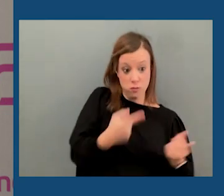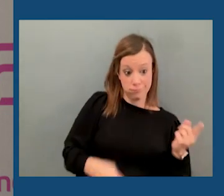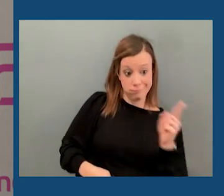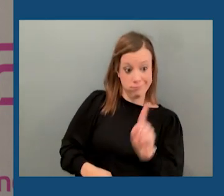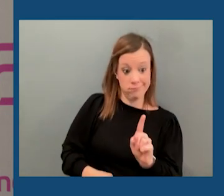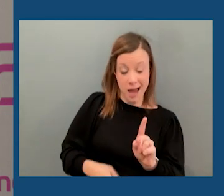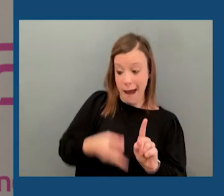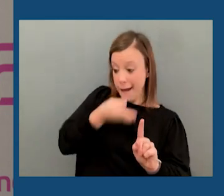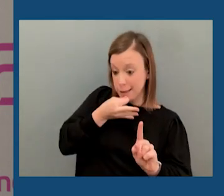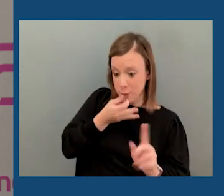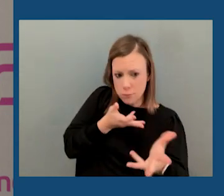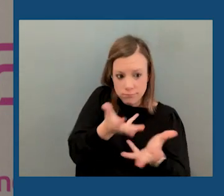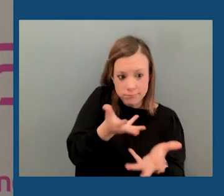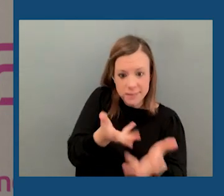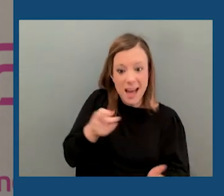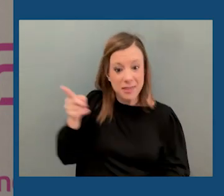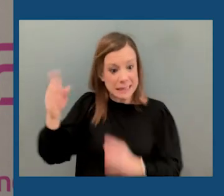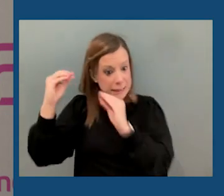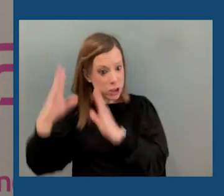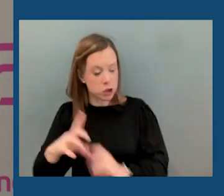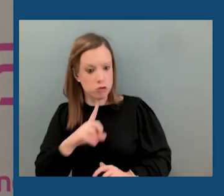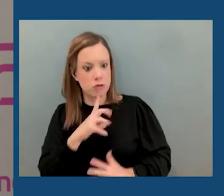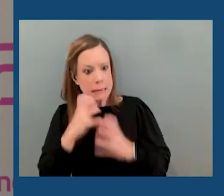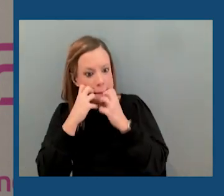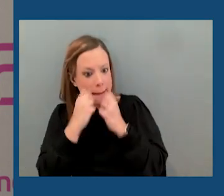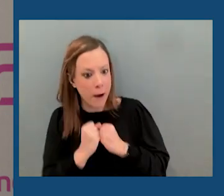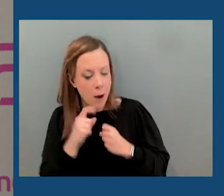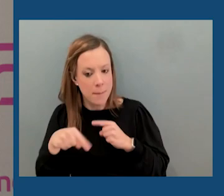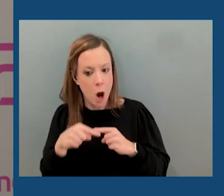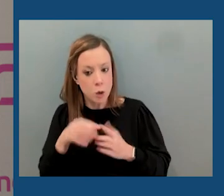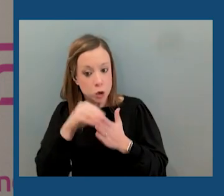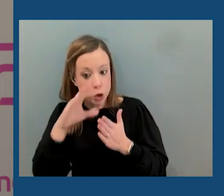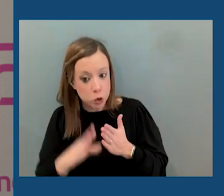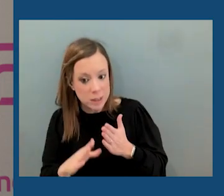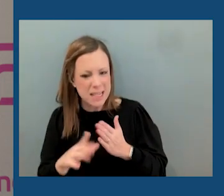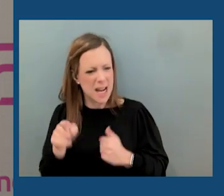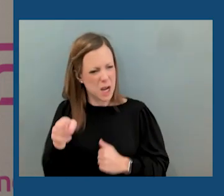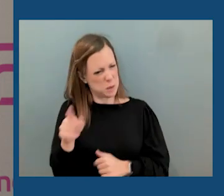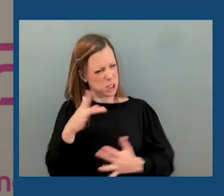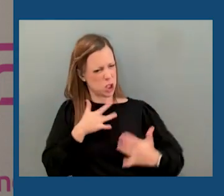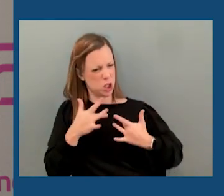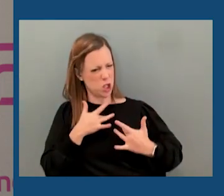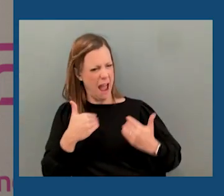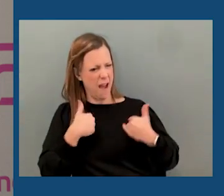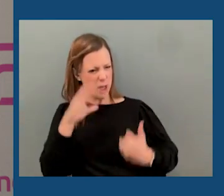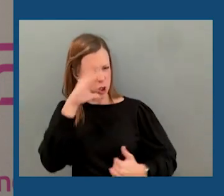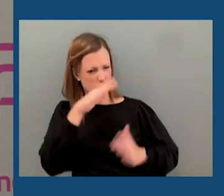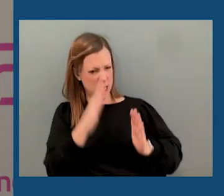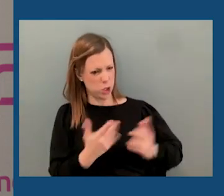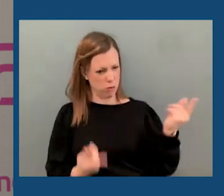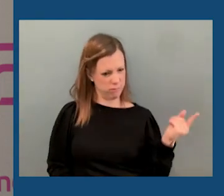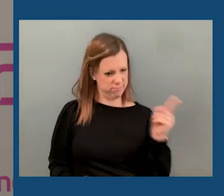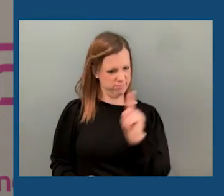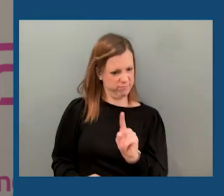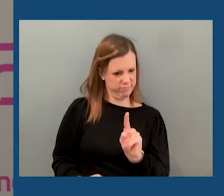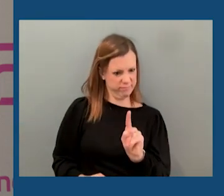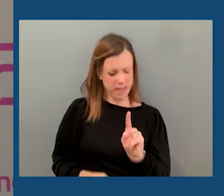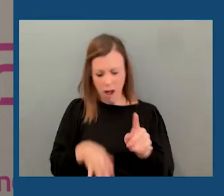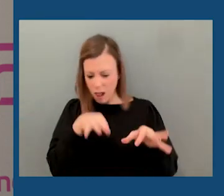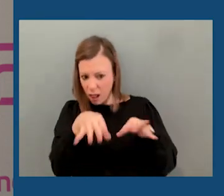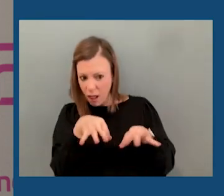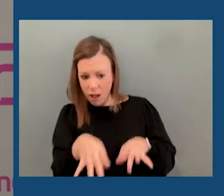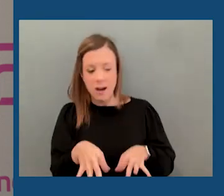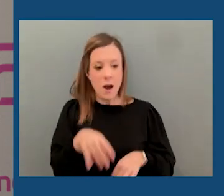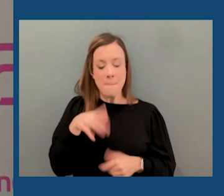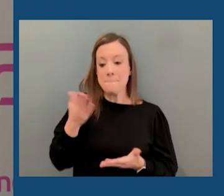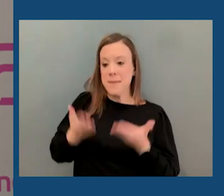his students and this topic and was concerned that having relative strangers come in to talk with their young folks might make them less likely to ask